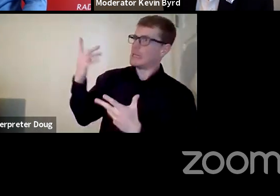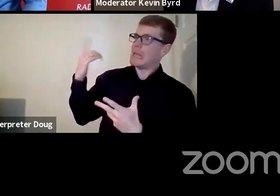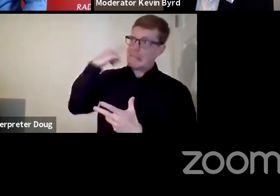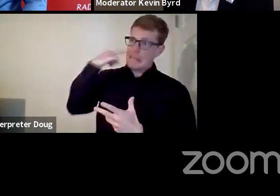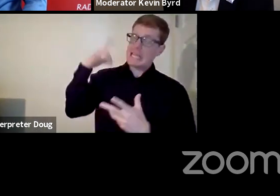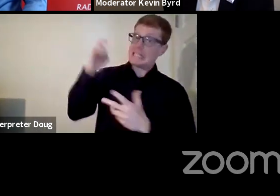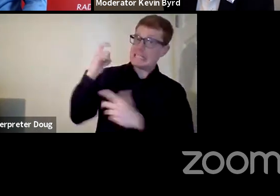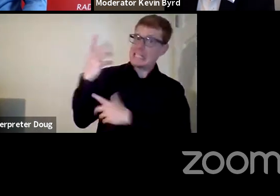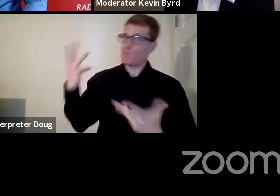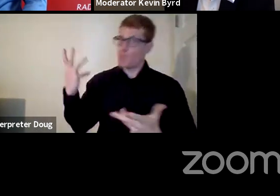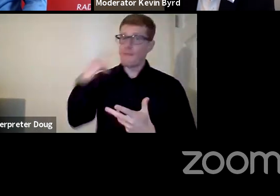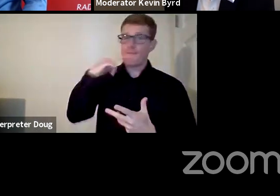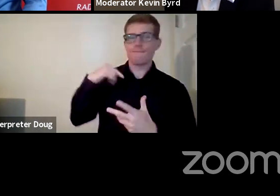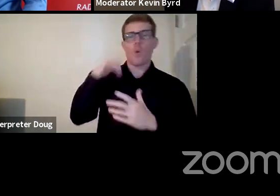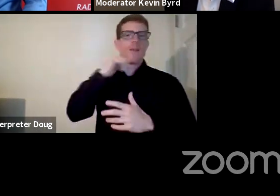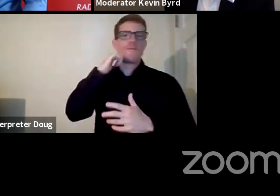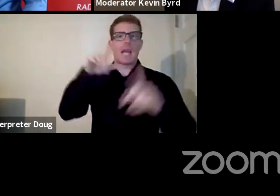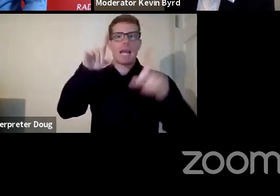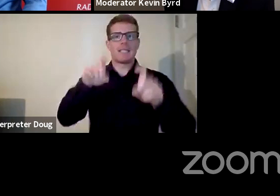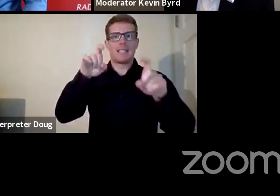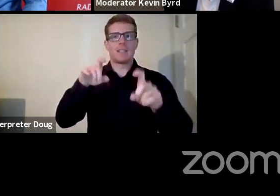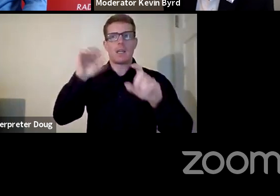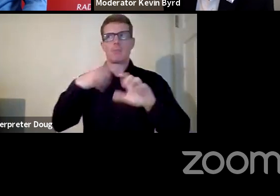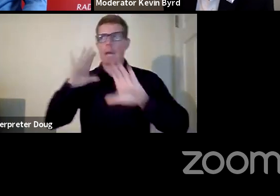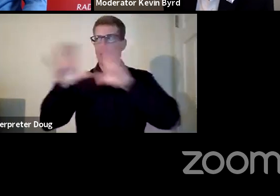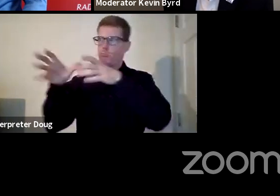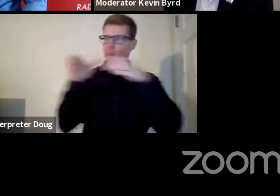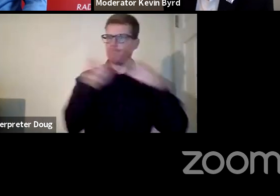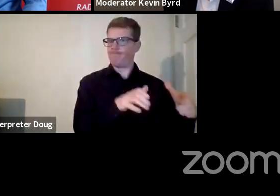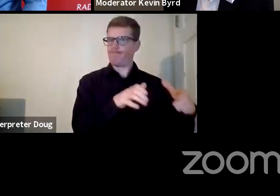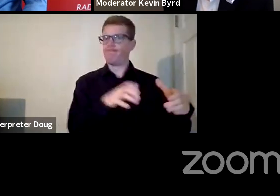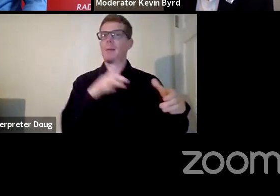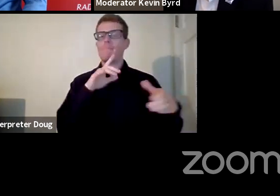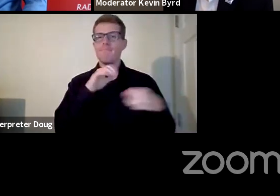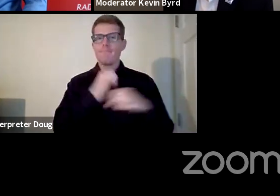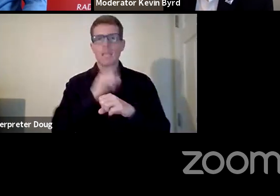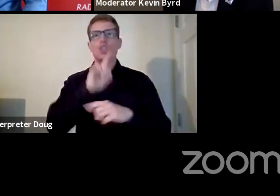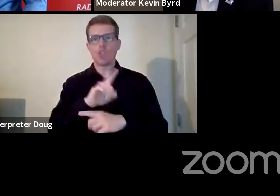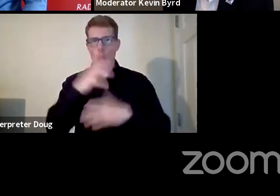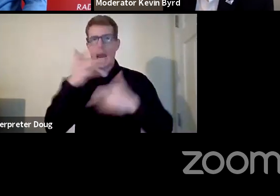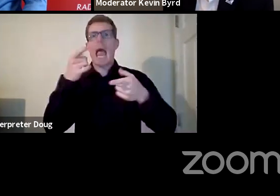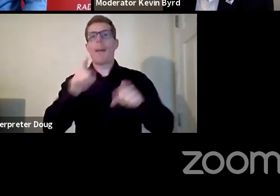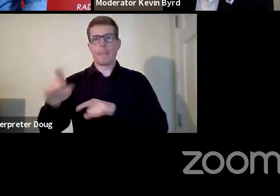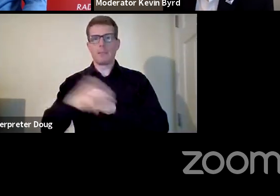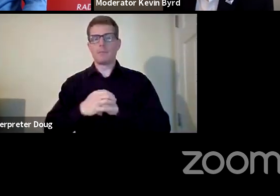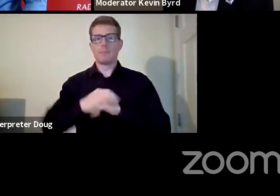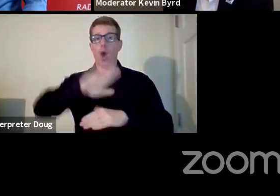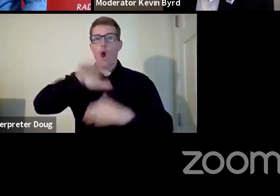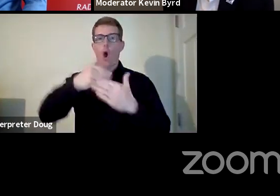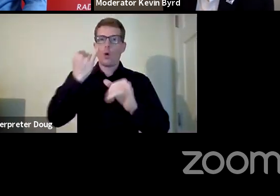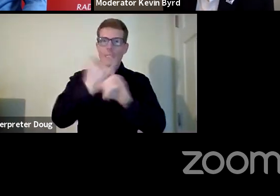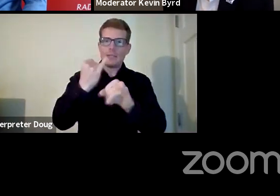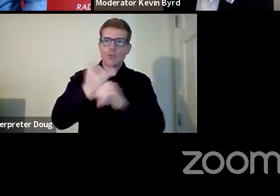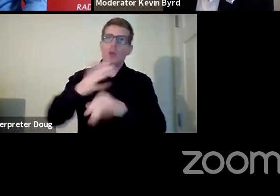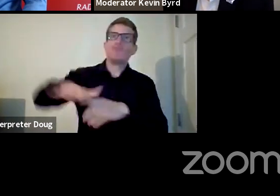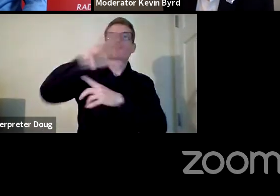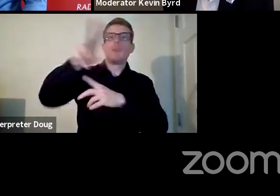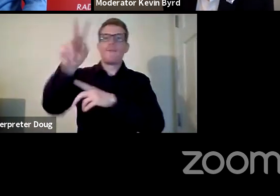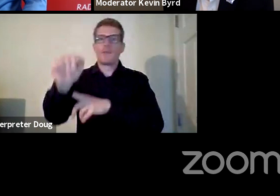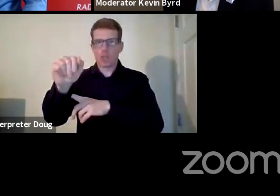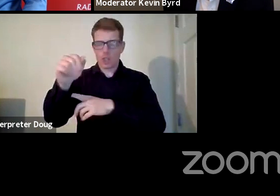basis, so that we can set that aside and make sure that happens. All the institutions in Virginia are also coming together to try to coordinate.